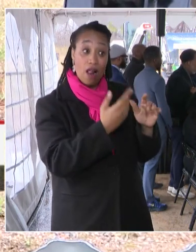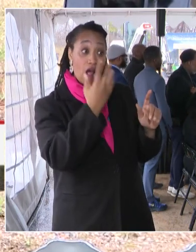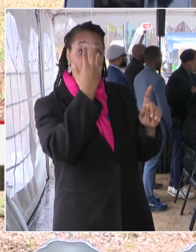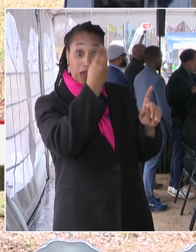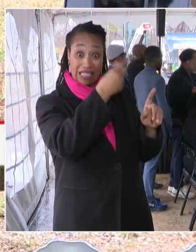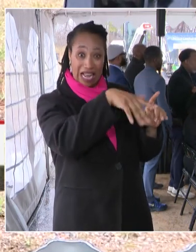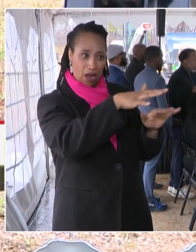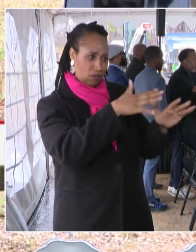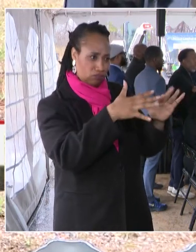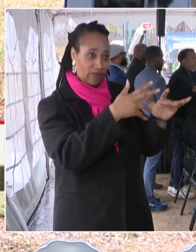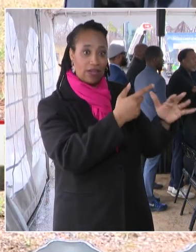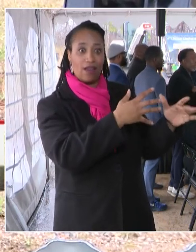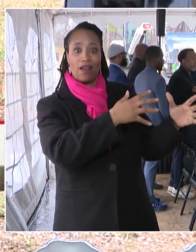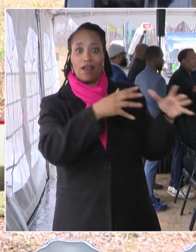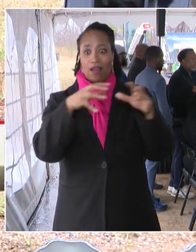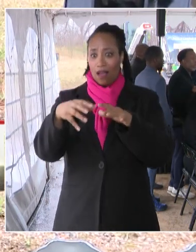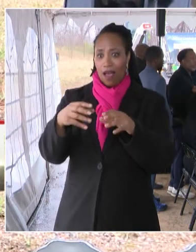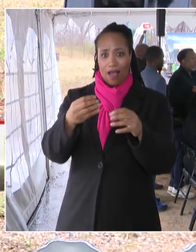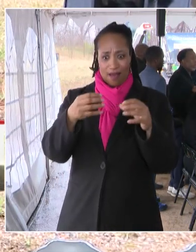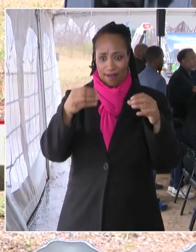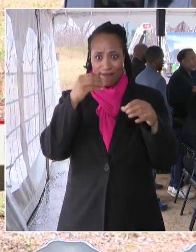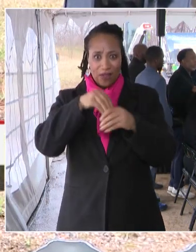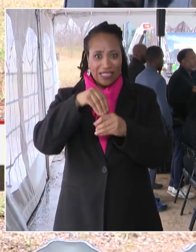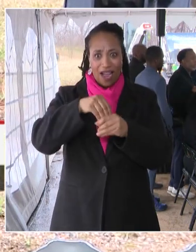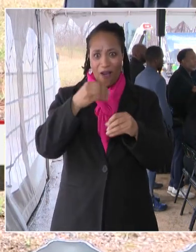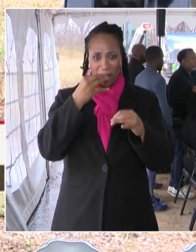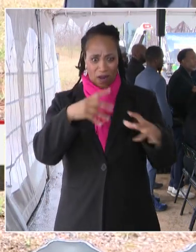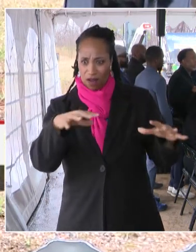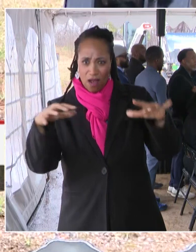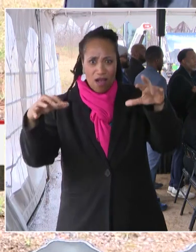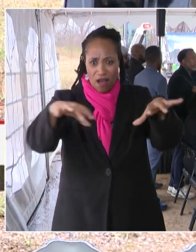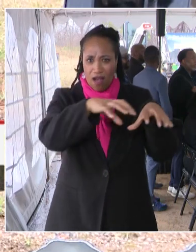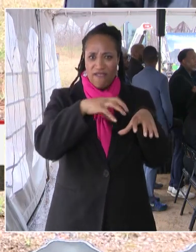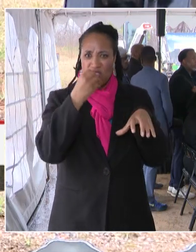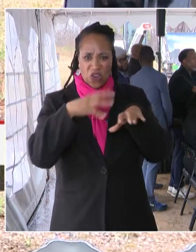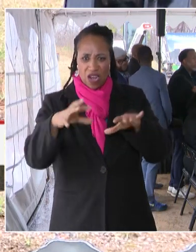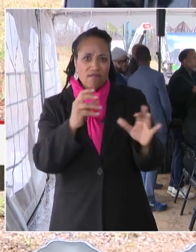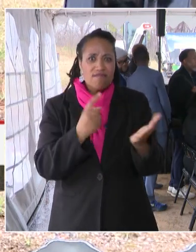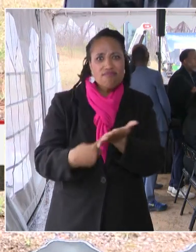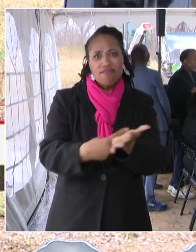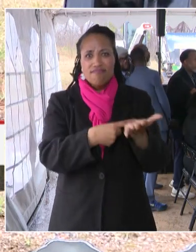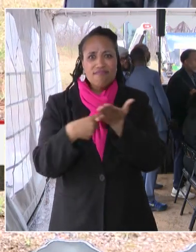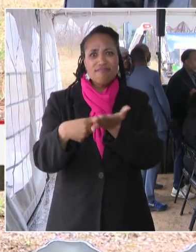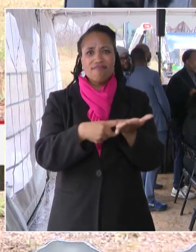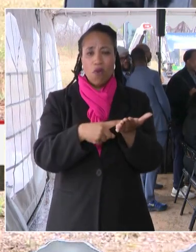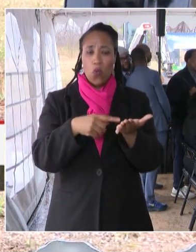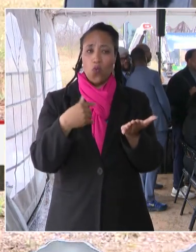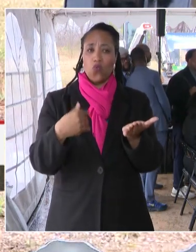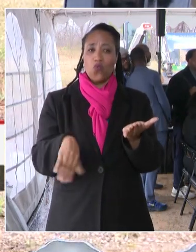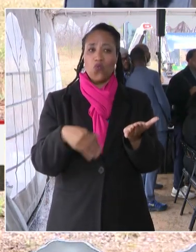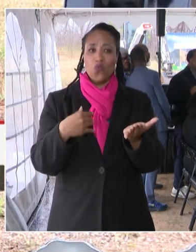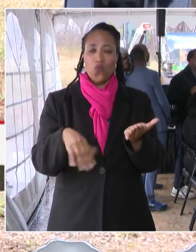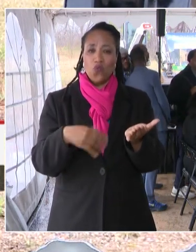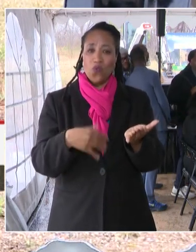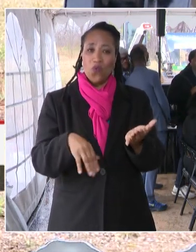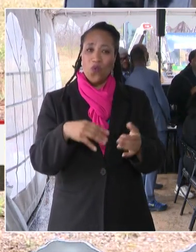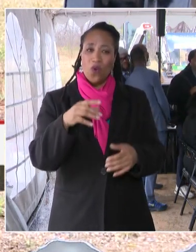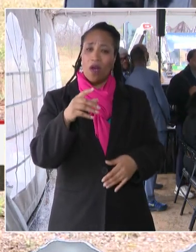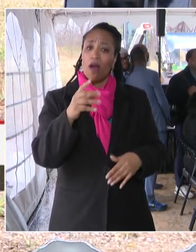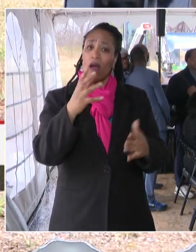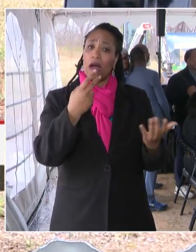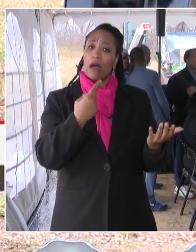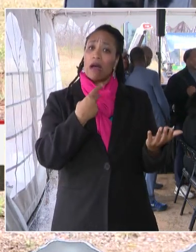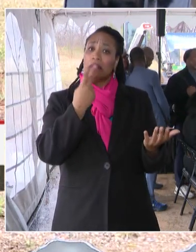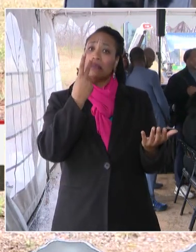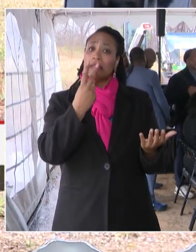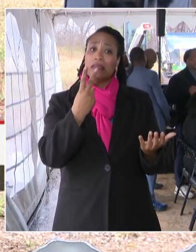issues happening on this campus, we hit the ground running, we did a walk, the mayor came out, and we resolved those issues. We worked